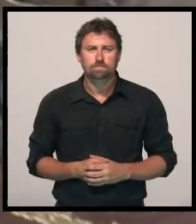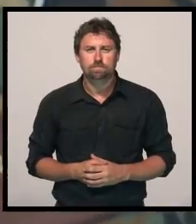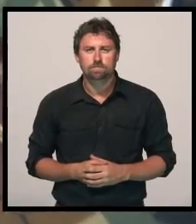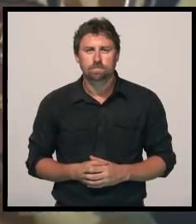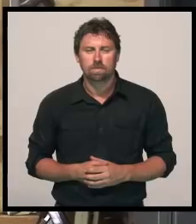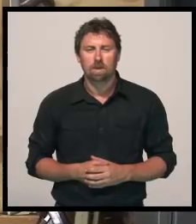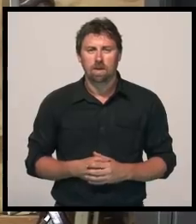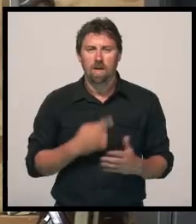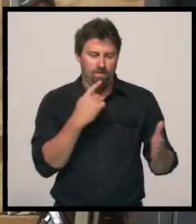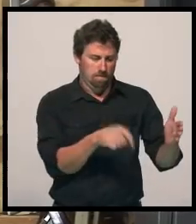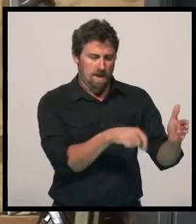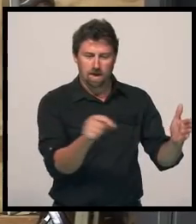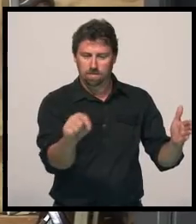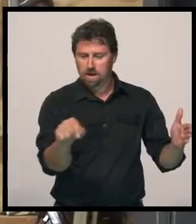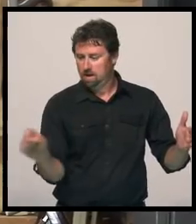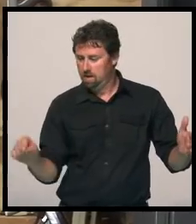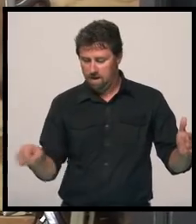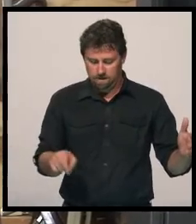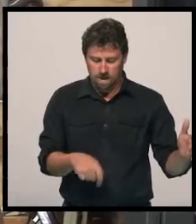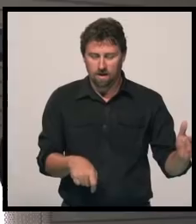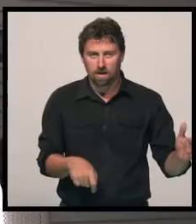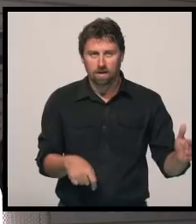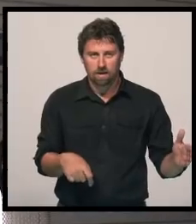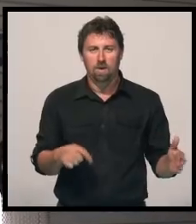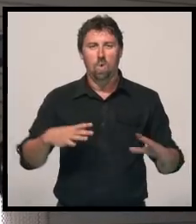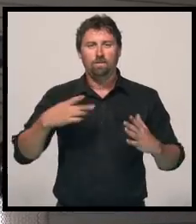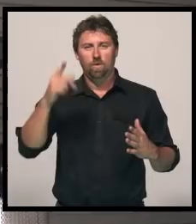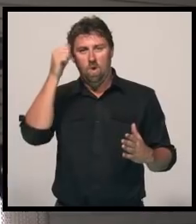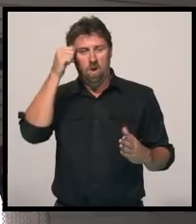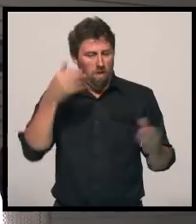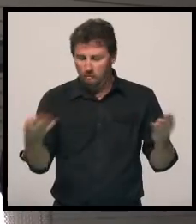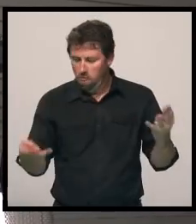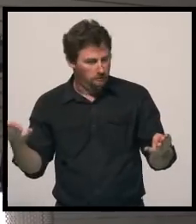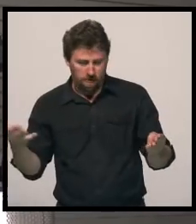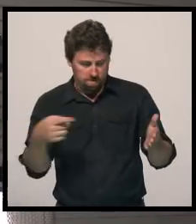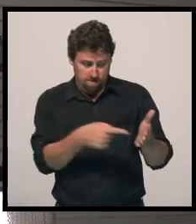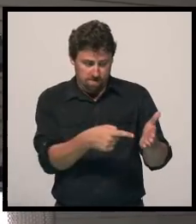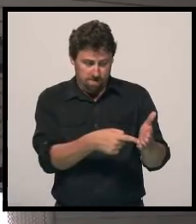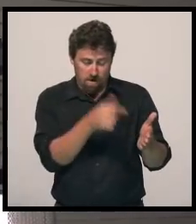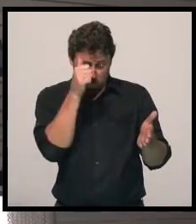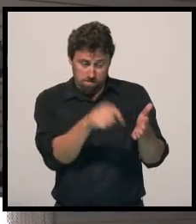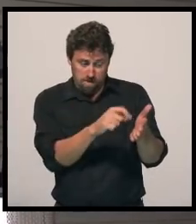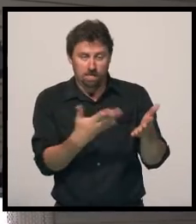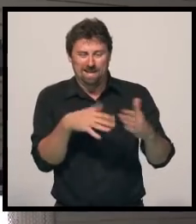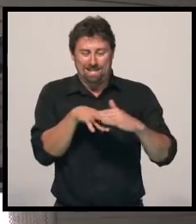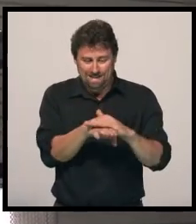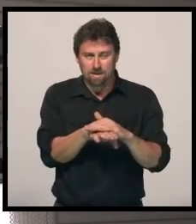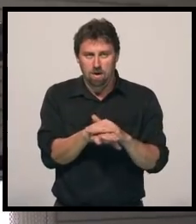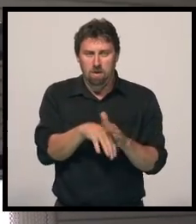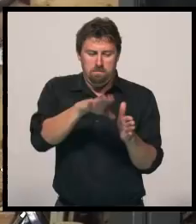marking them all on the inside bottom so you know what you're working with.